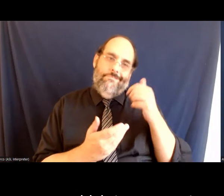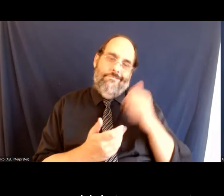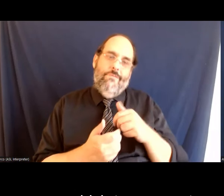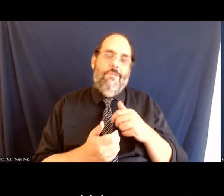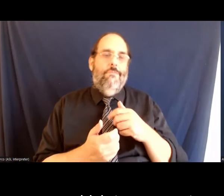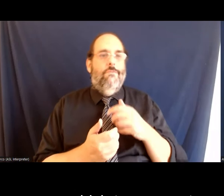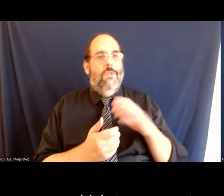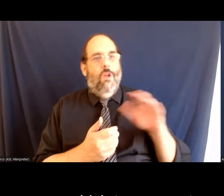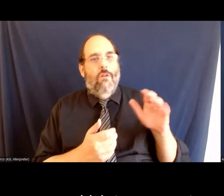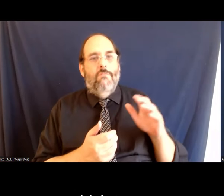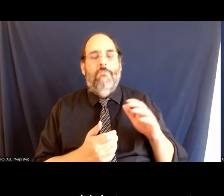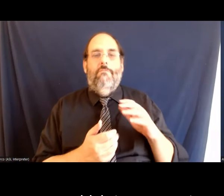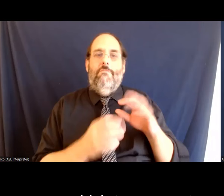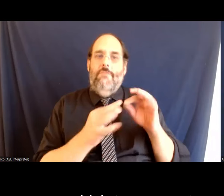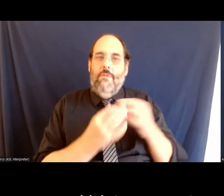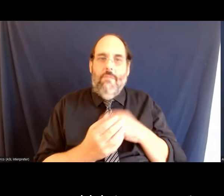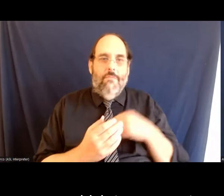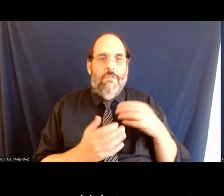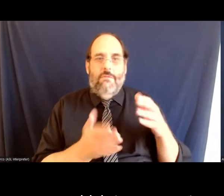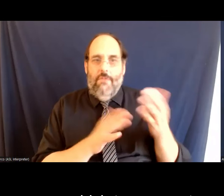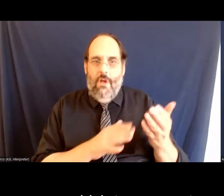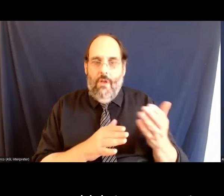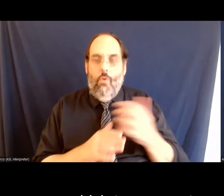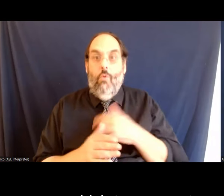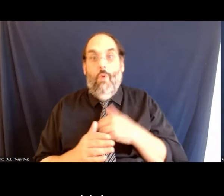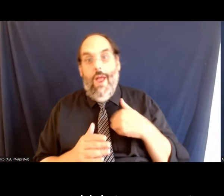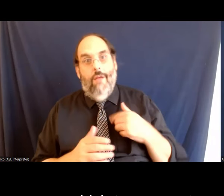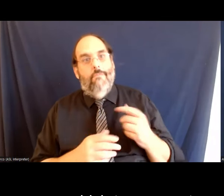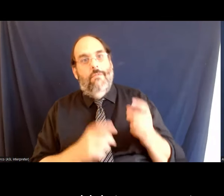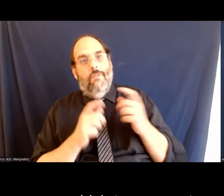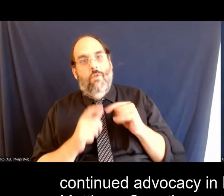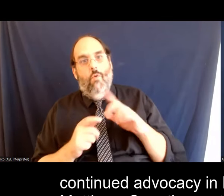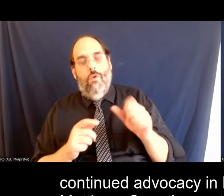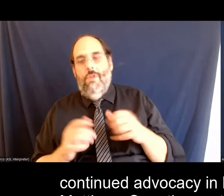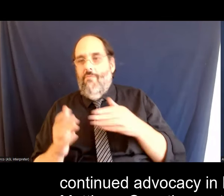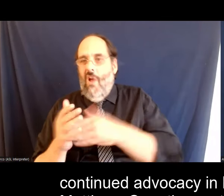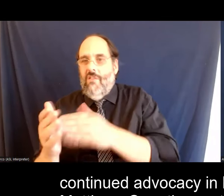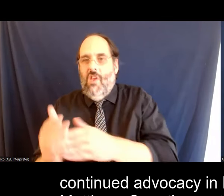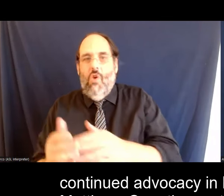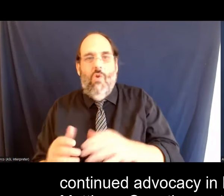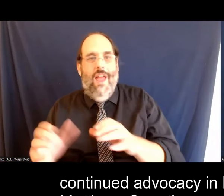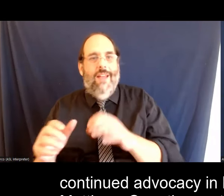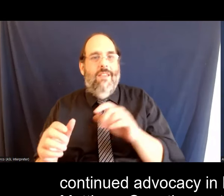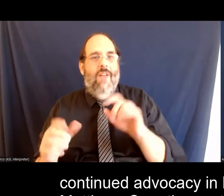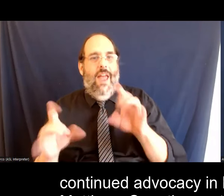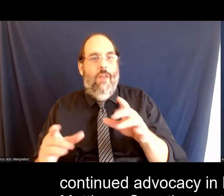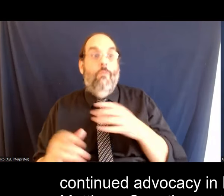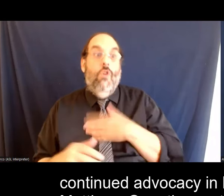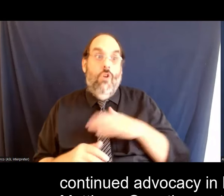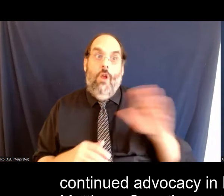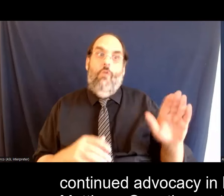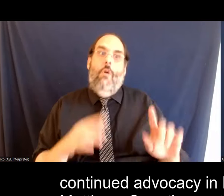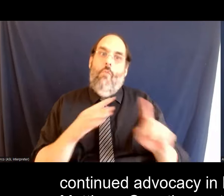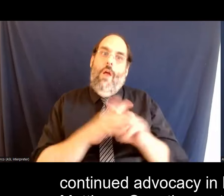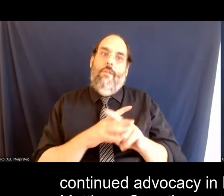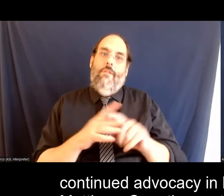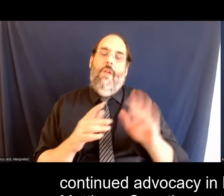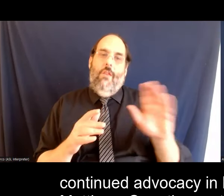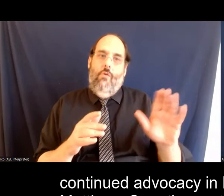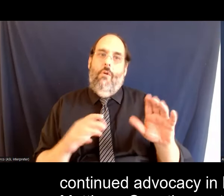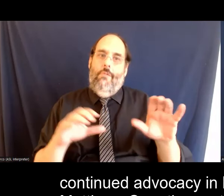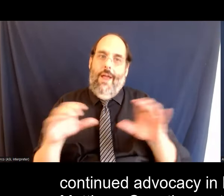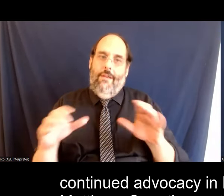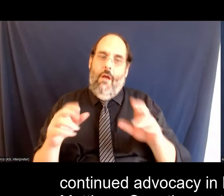and deter acts of hate. We are grateful for your presence and your continued advocacy in honor of James and